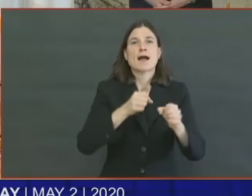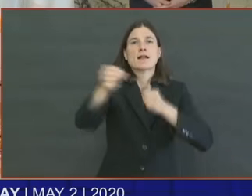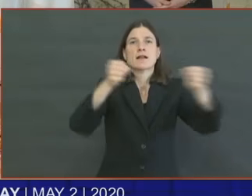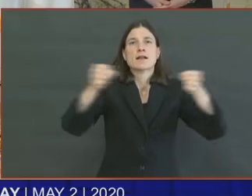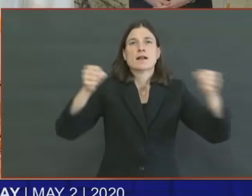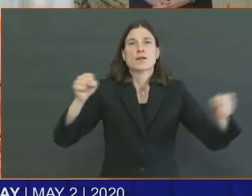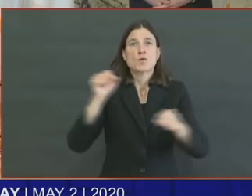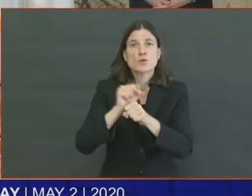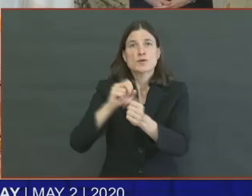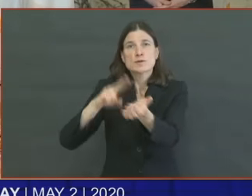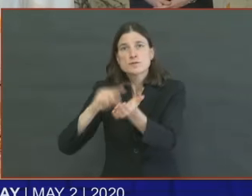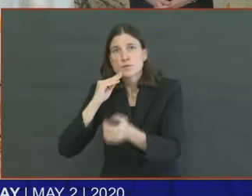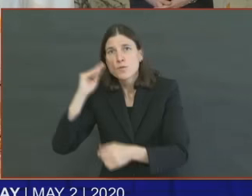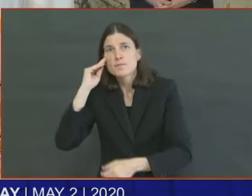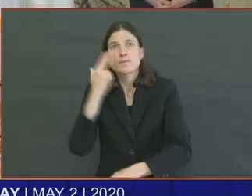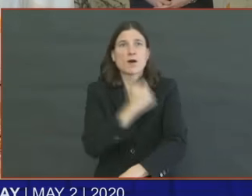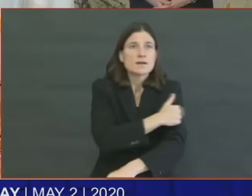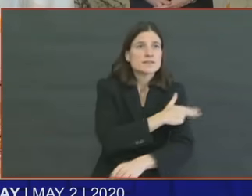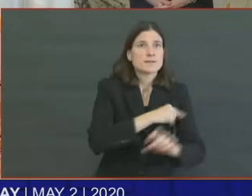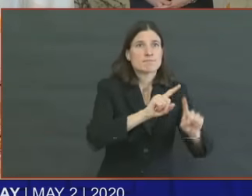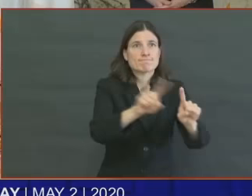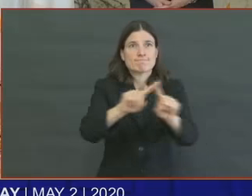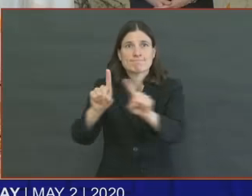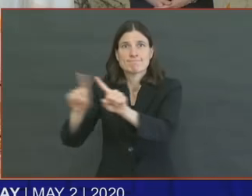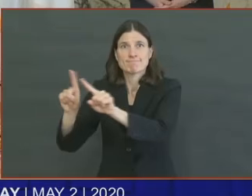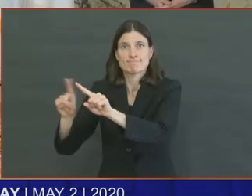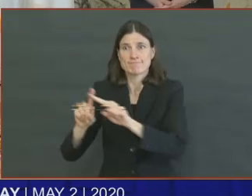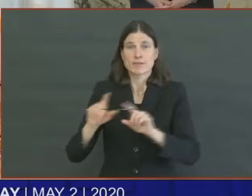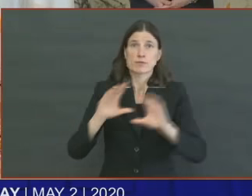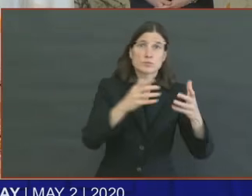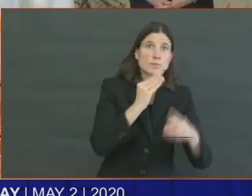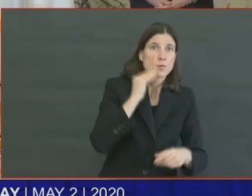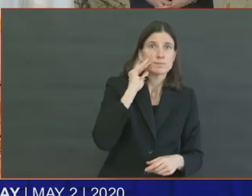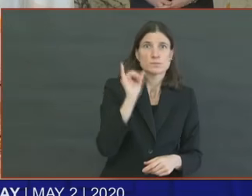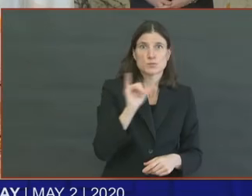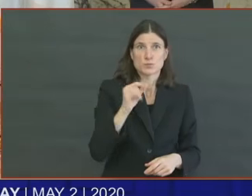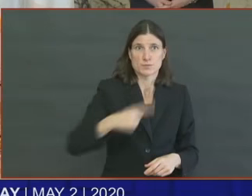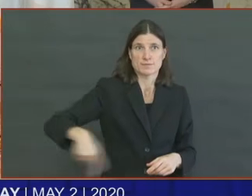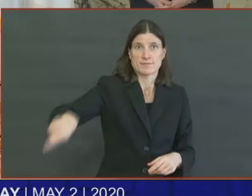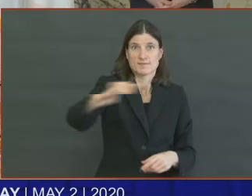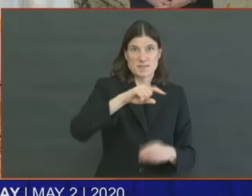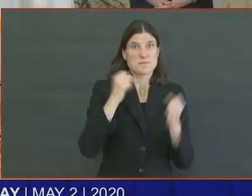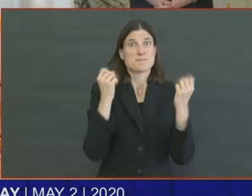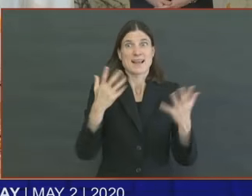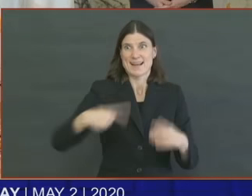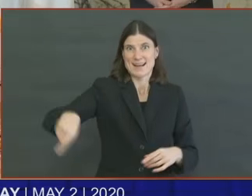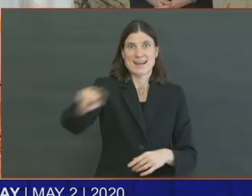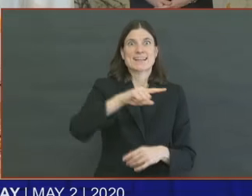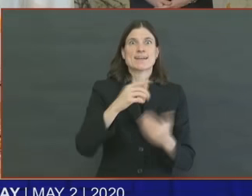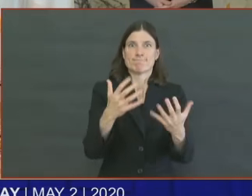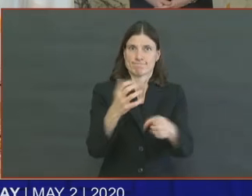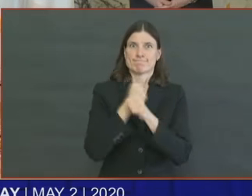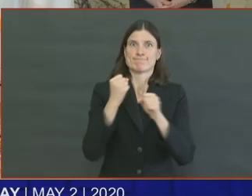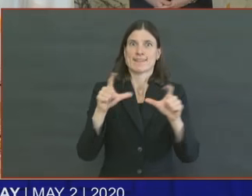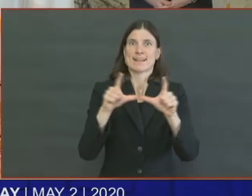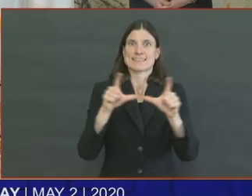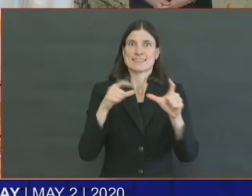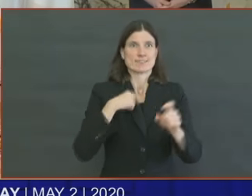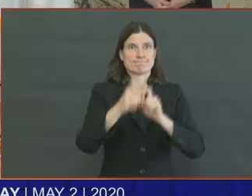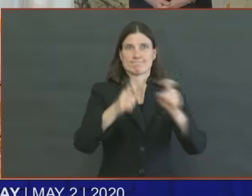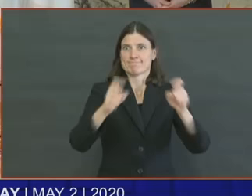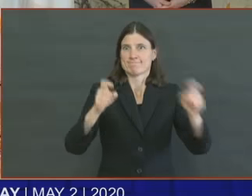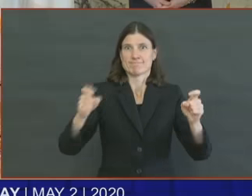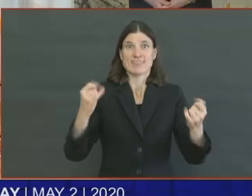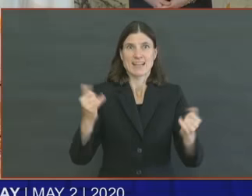so appreciative of the people who took advantage of that opportunity and who are now positioned to step up and